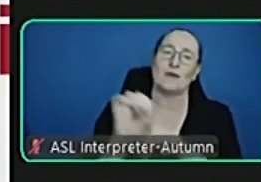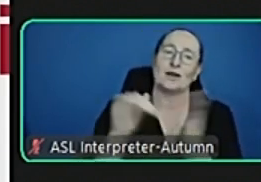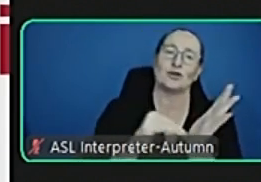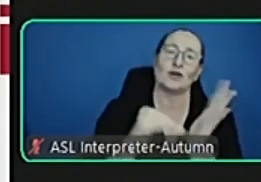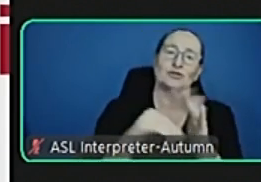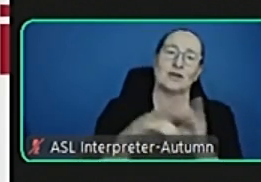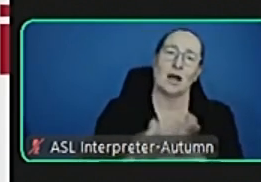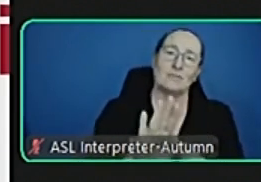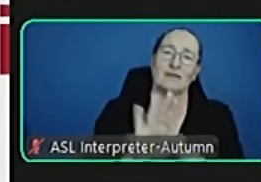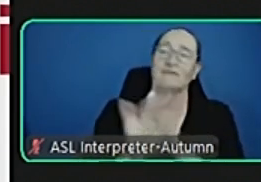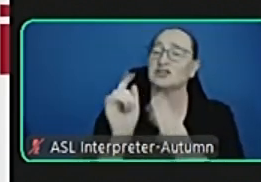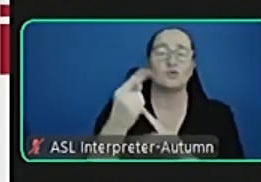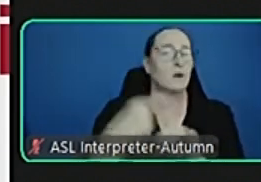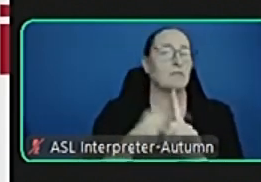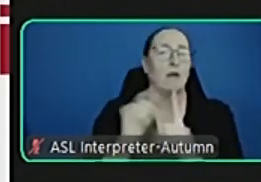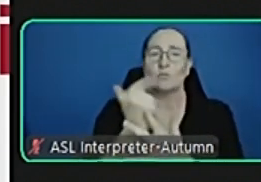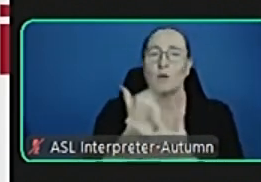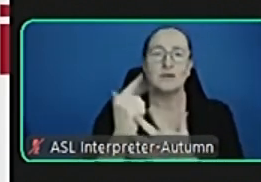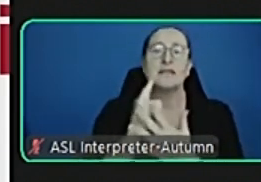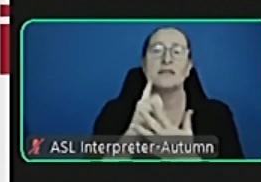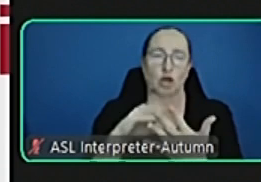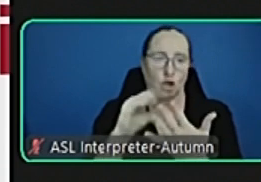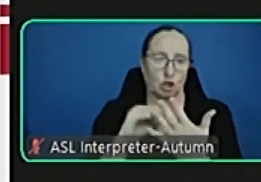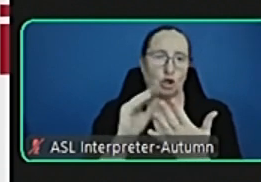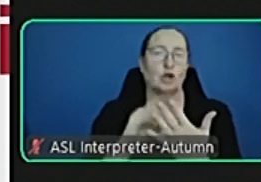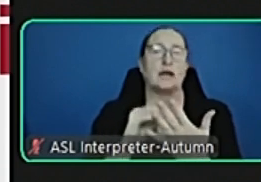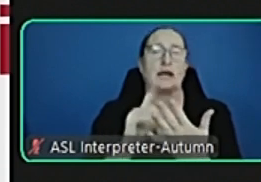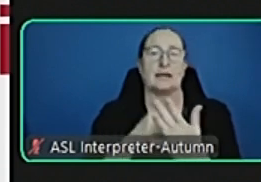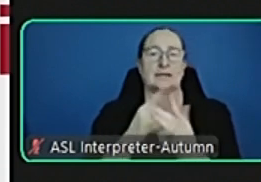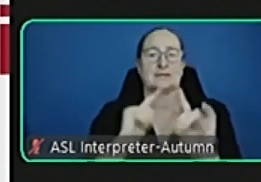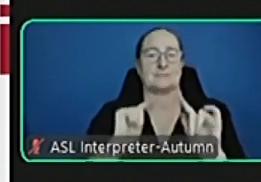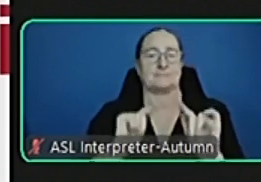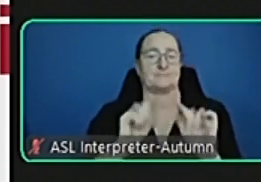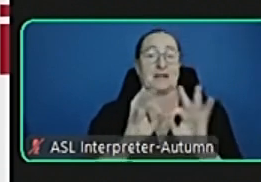for a month. They're going to learn this because we've got to look at that whole